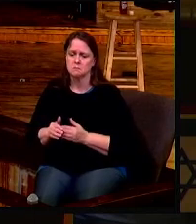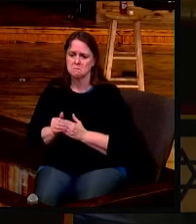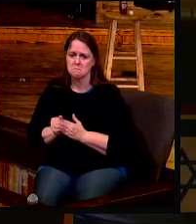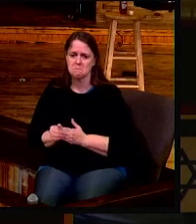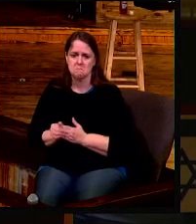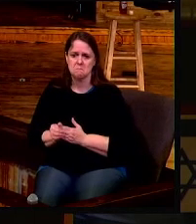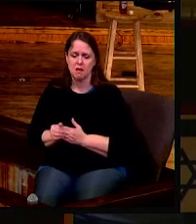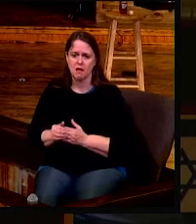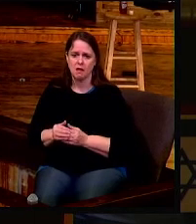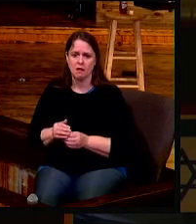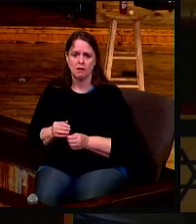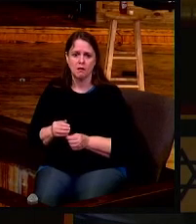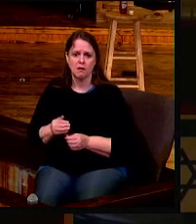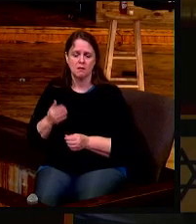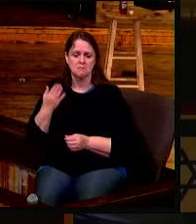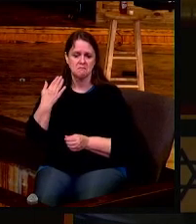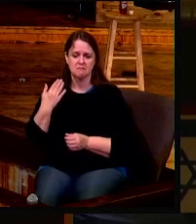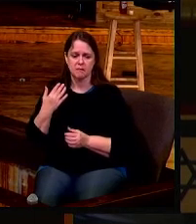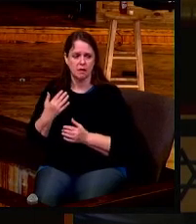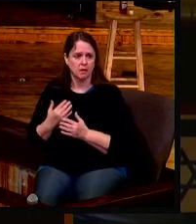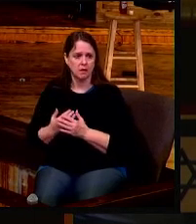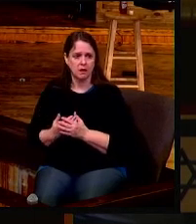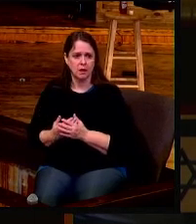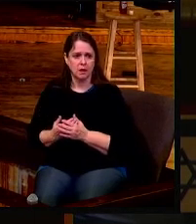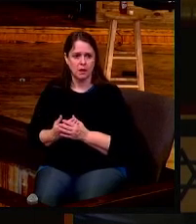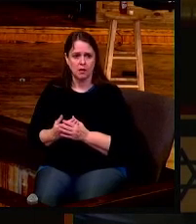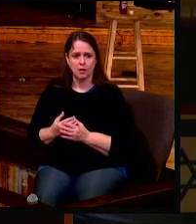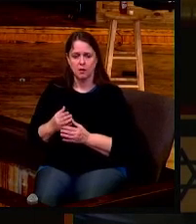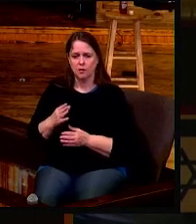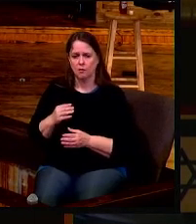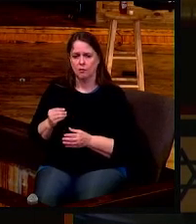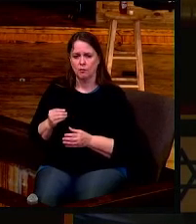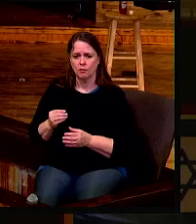Or held my wife back from something that the Lord was calling her to do.